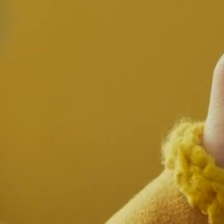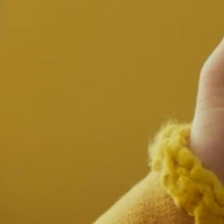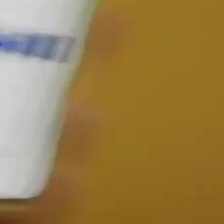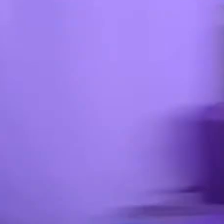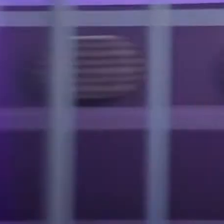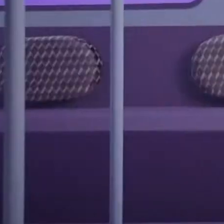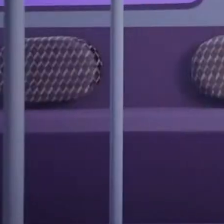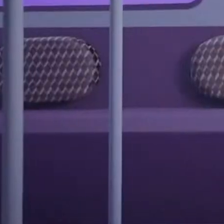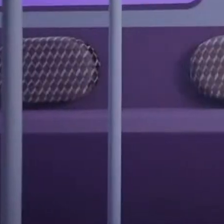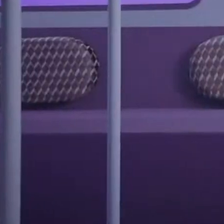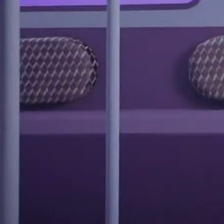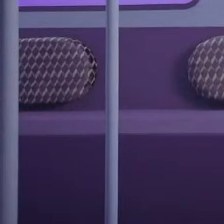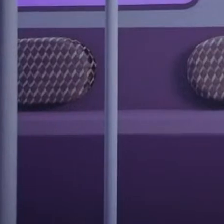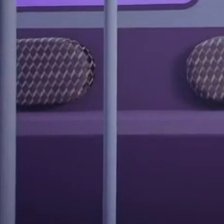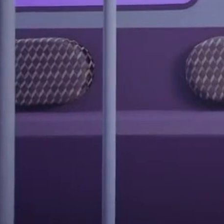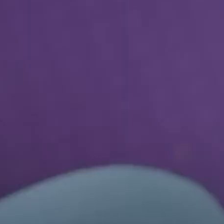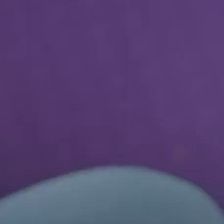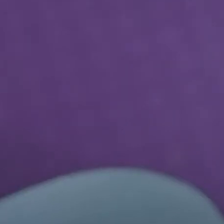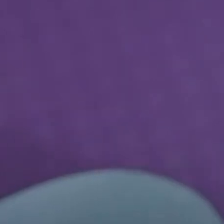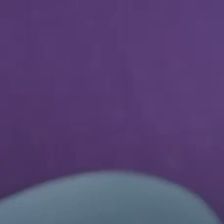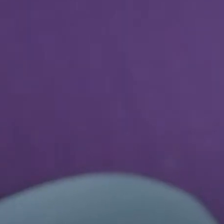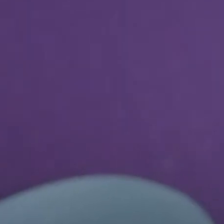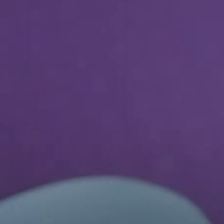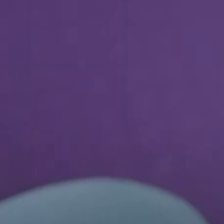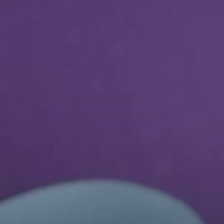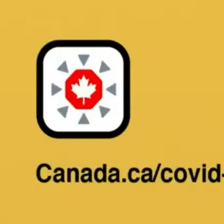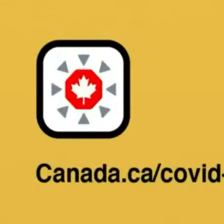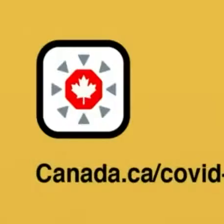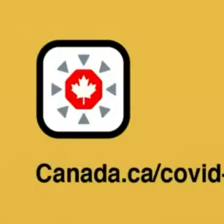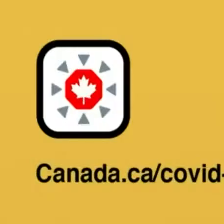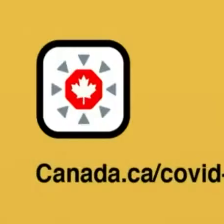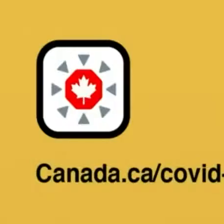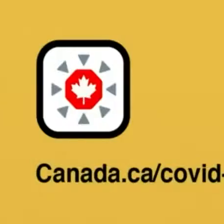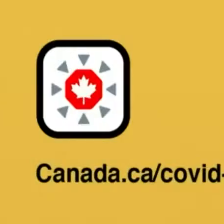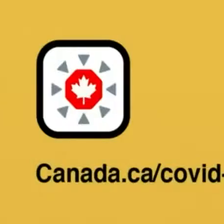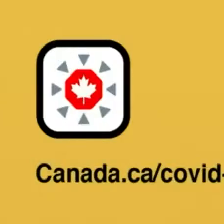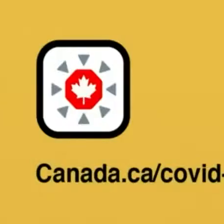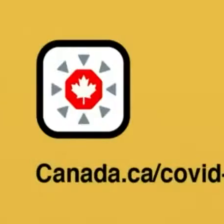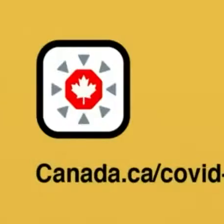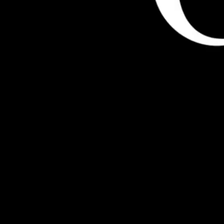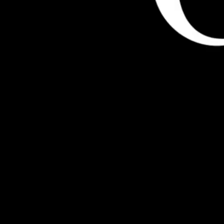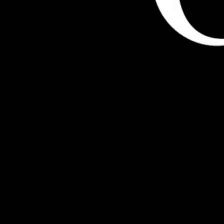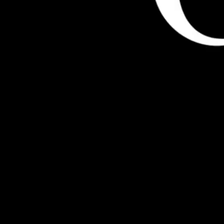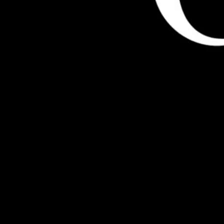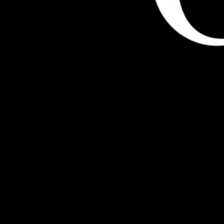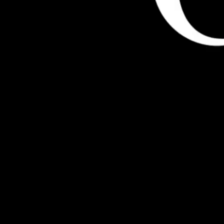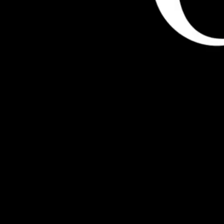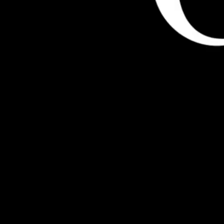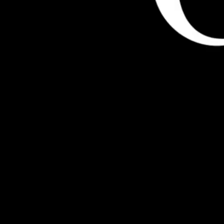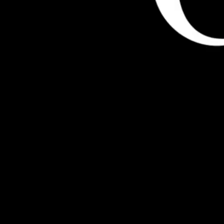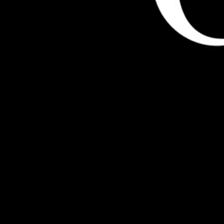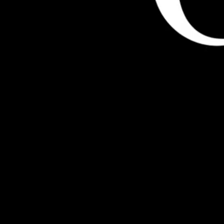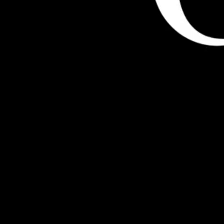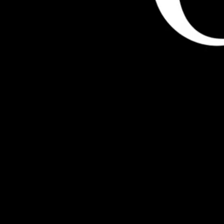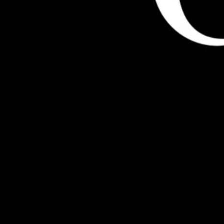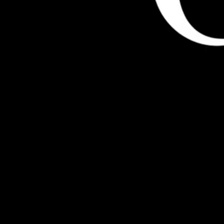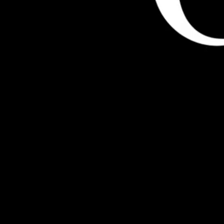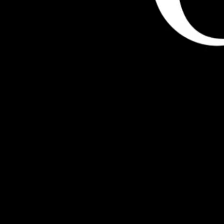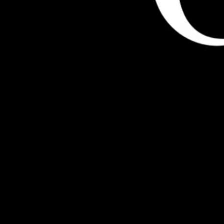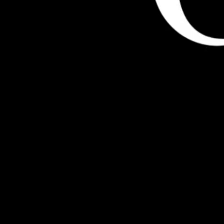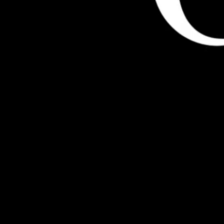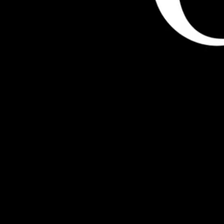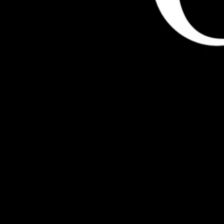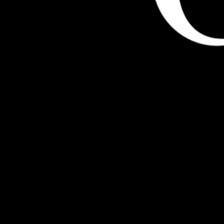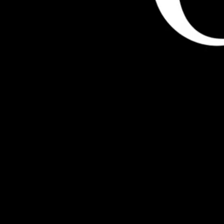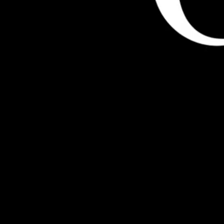So Jan stayed home and Mo went to work safely. Phew, close call. Help break the chain of infection. A message from the Government of Canada.